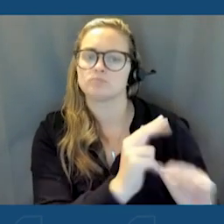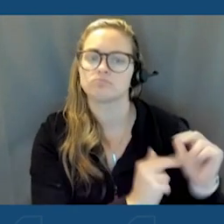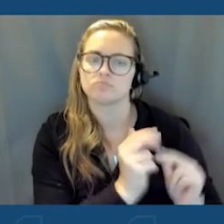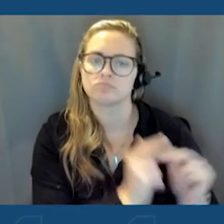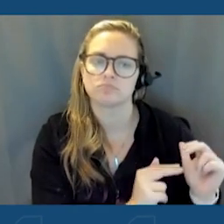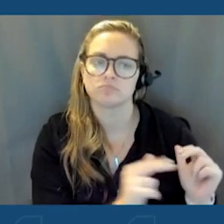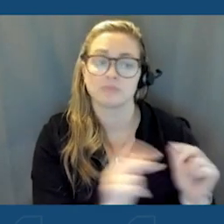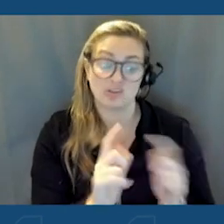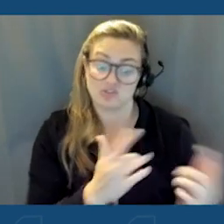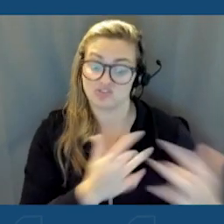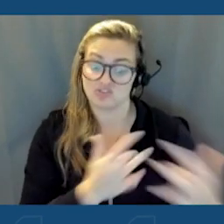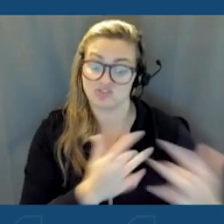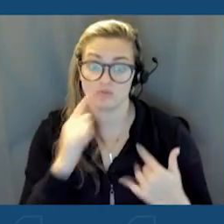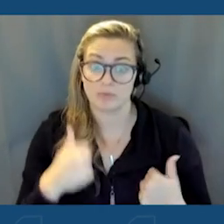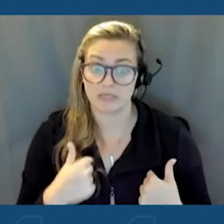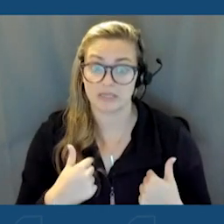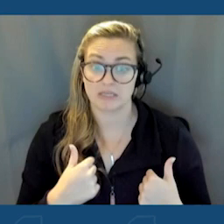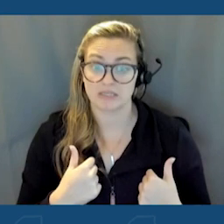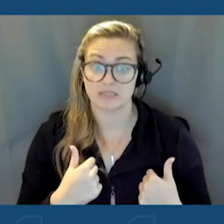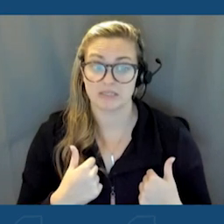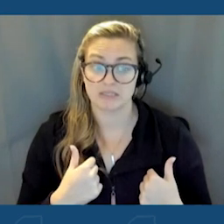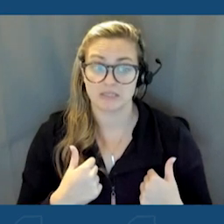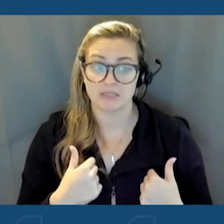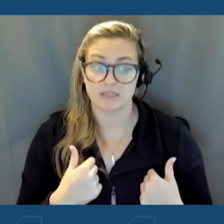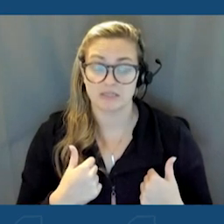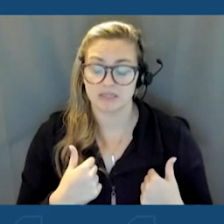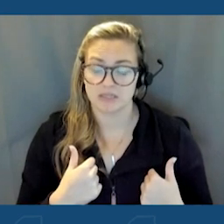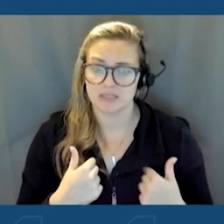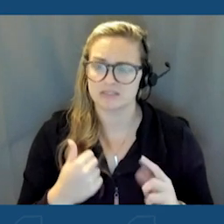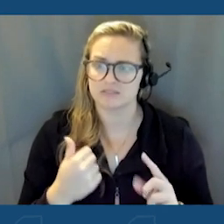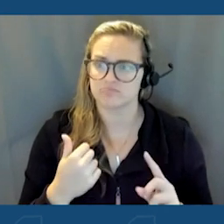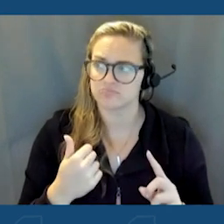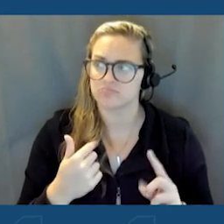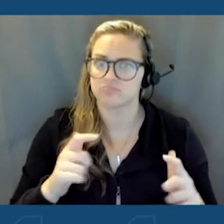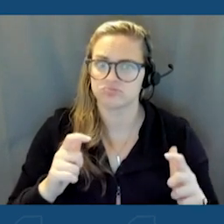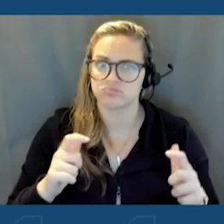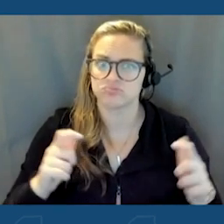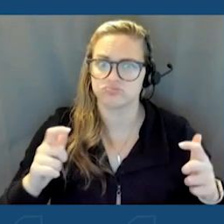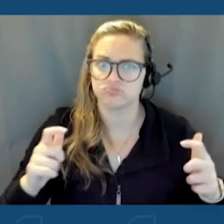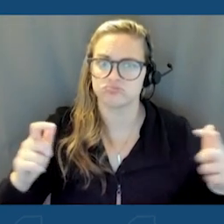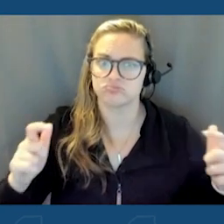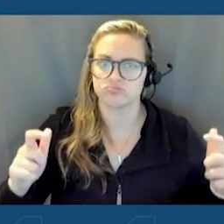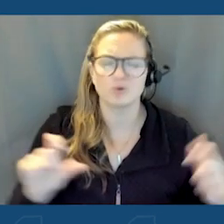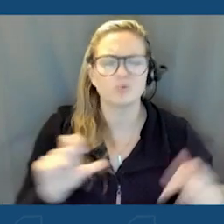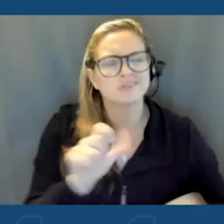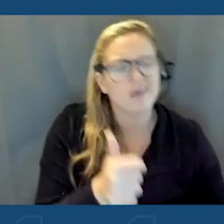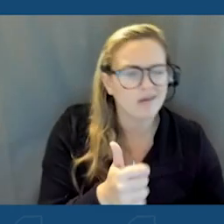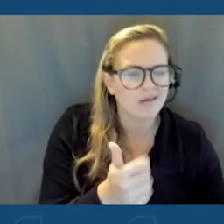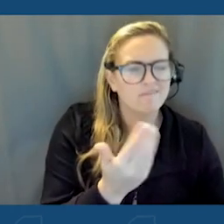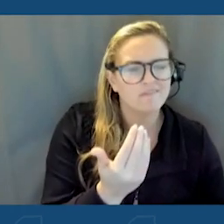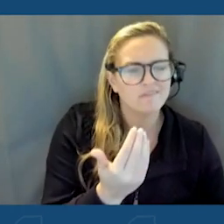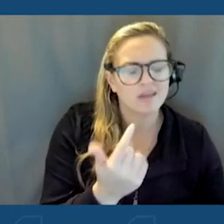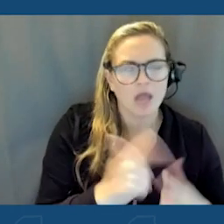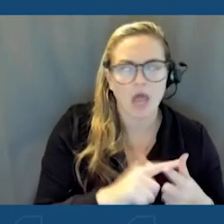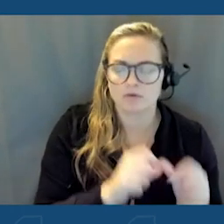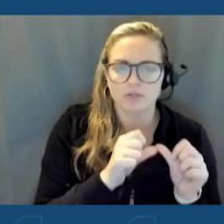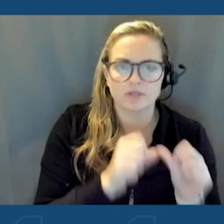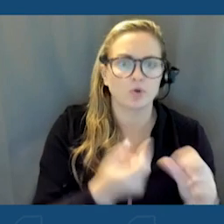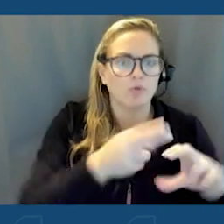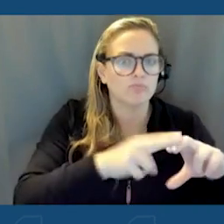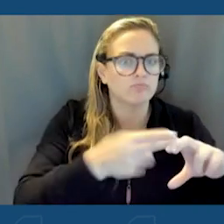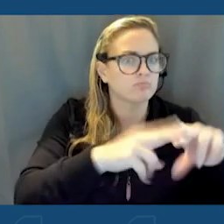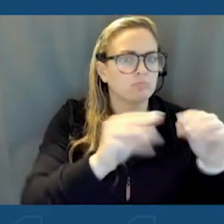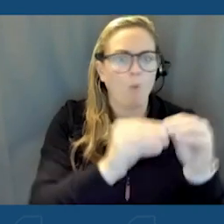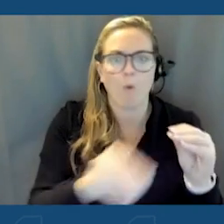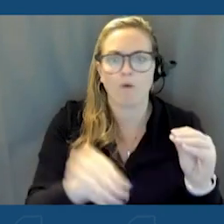me in that it is an exponential growth. It started as 10 or 15 and has just gone up,